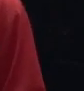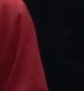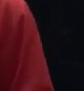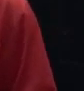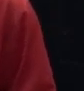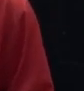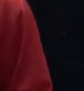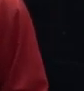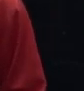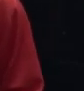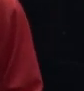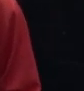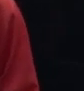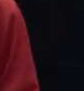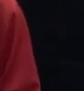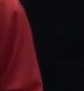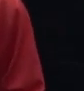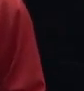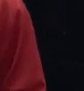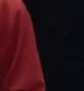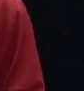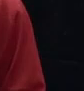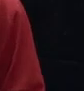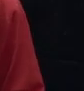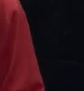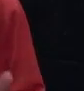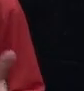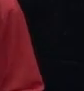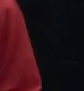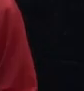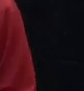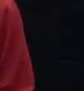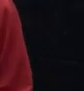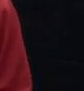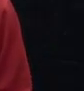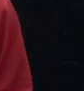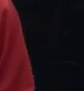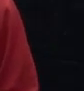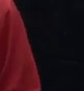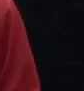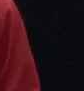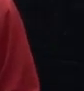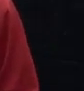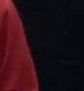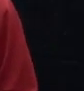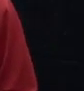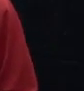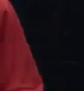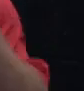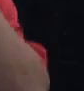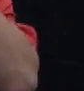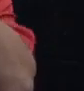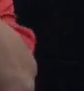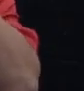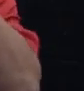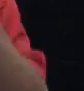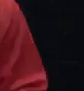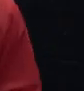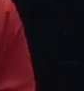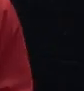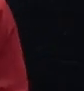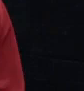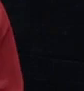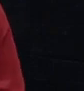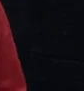president of the Florida State Senate. We will continue to talk a little bit here about the Family Cafe, some of the